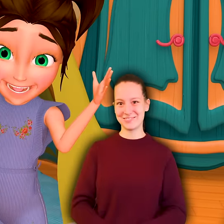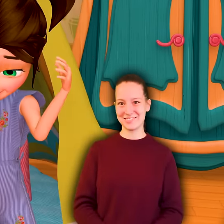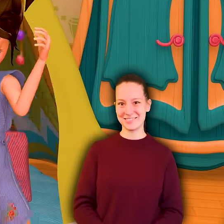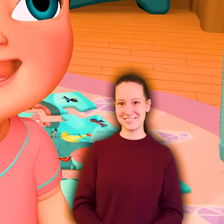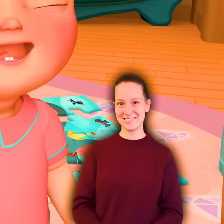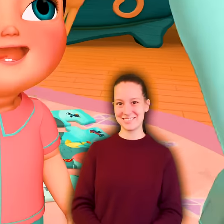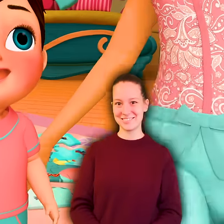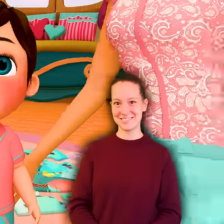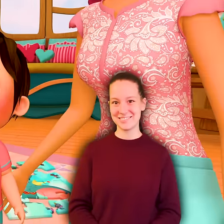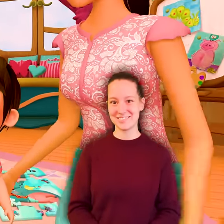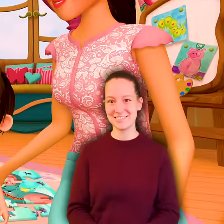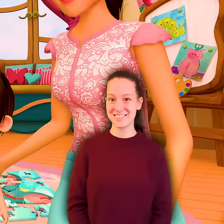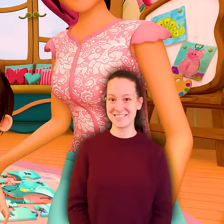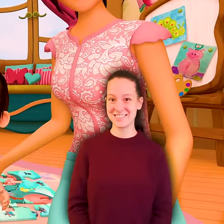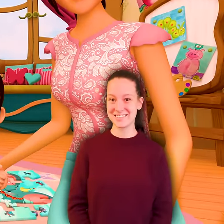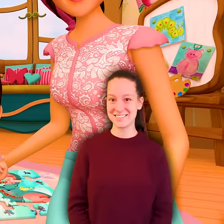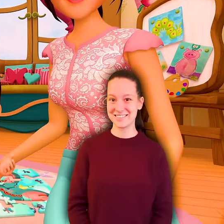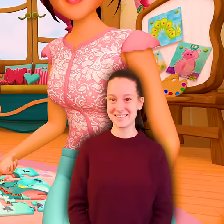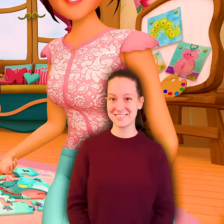true